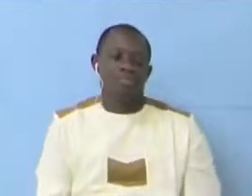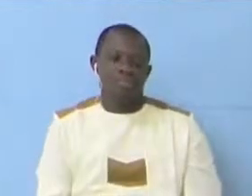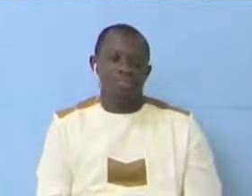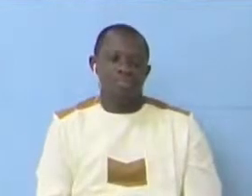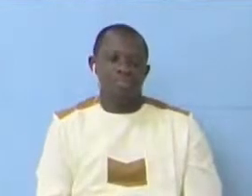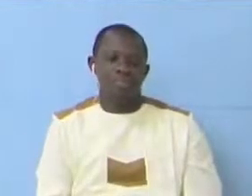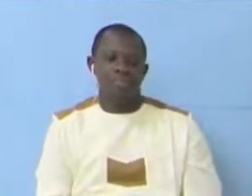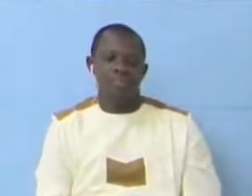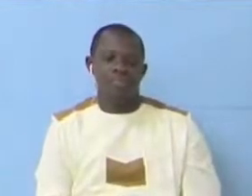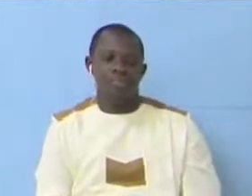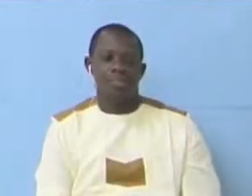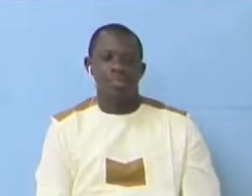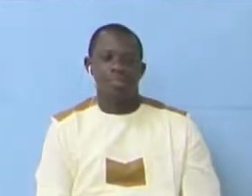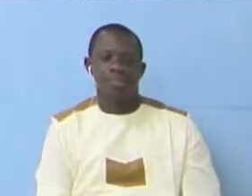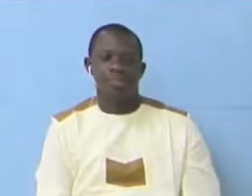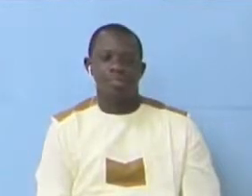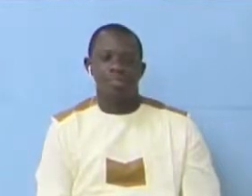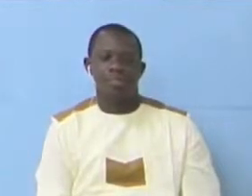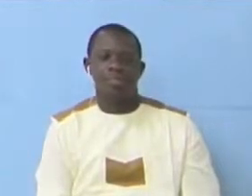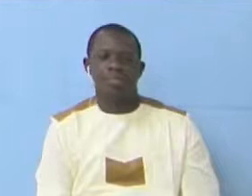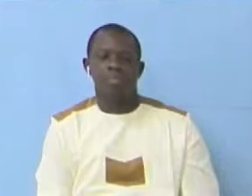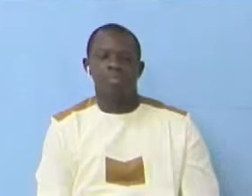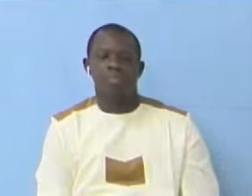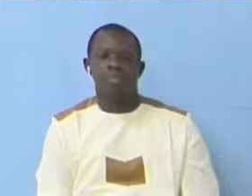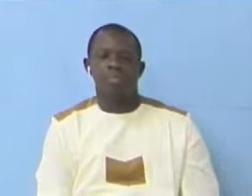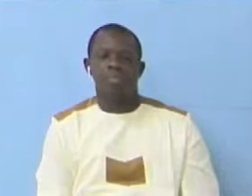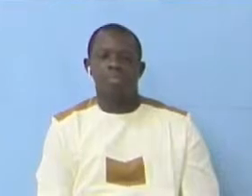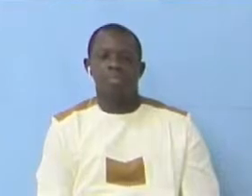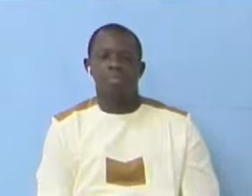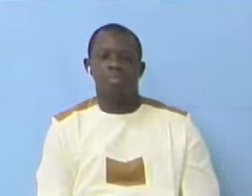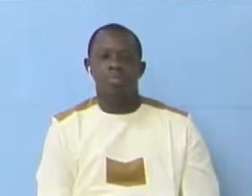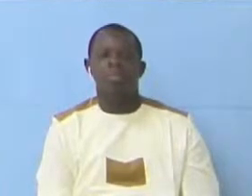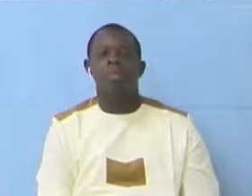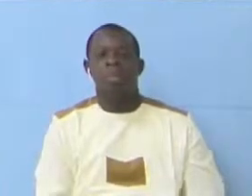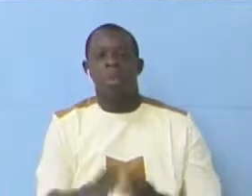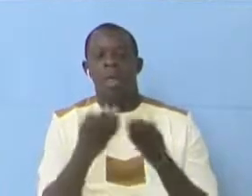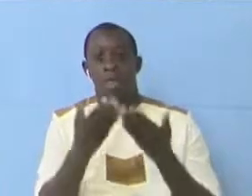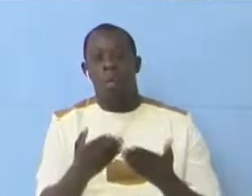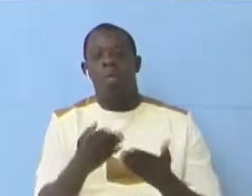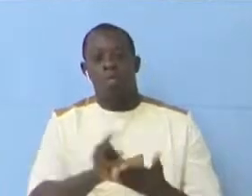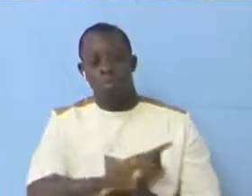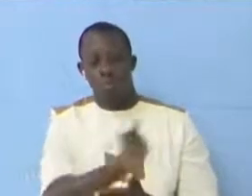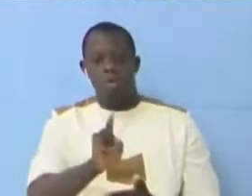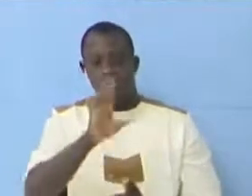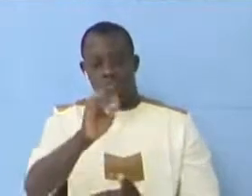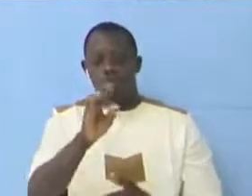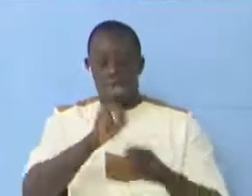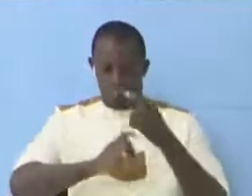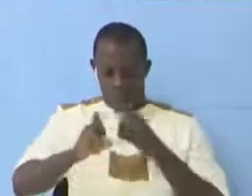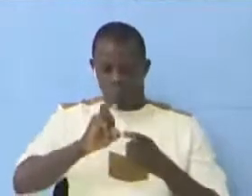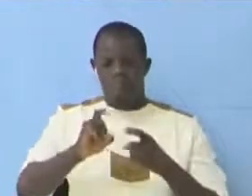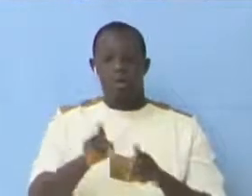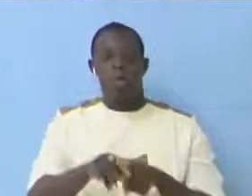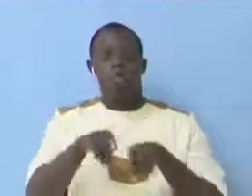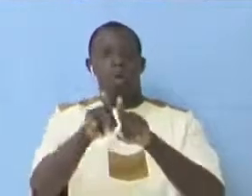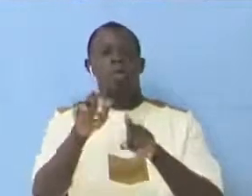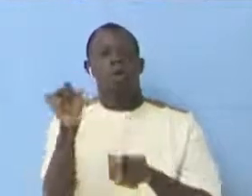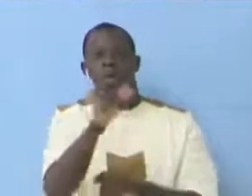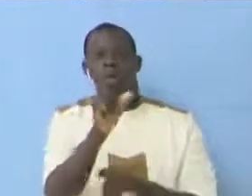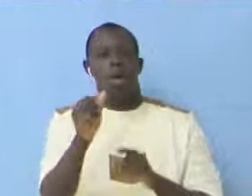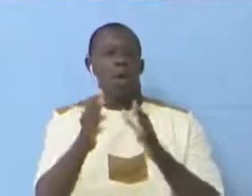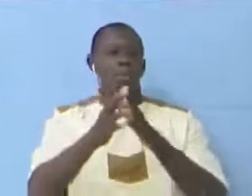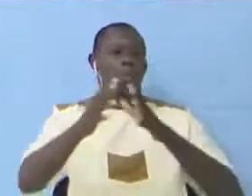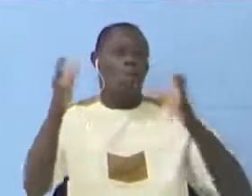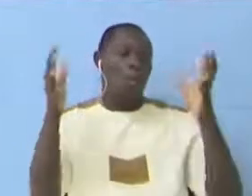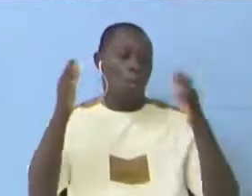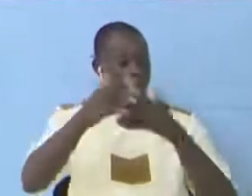jamono ji ñoo faju wala bañ génnee rek ca faju ba. Now we are dealing yet again with another mass